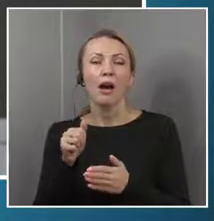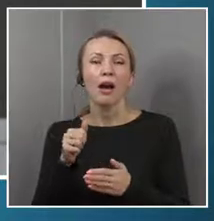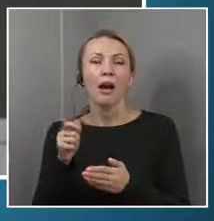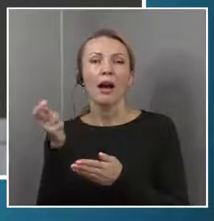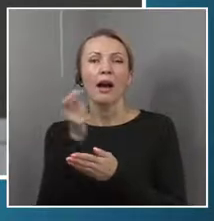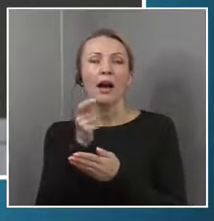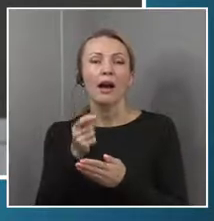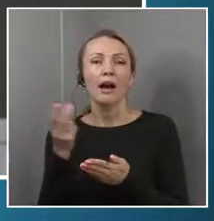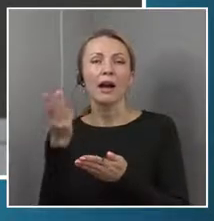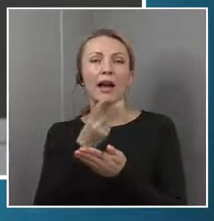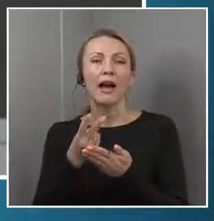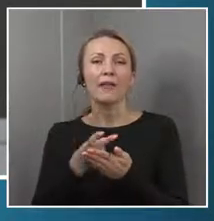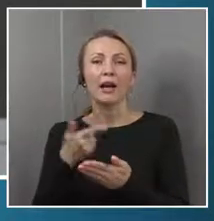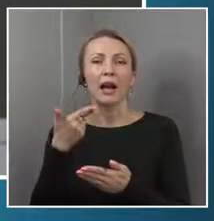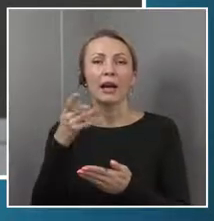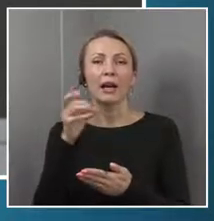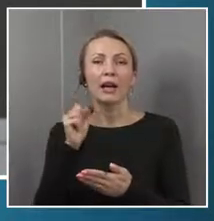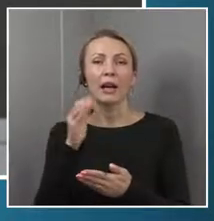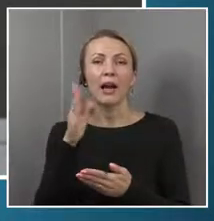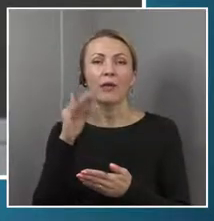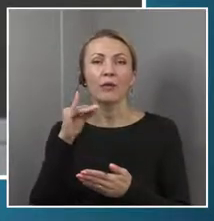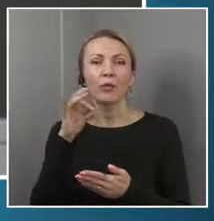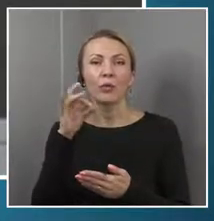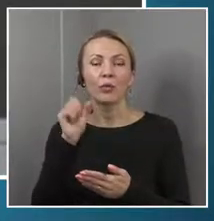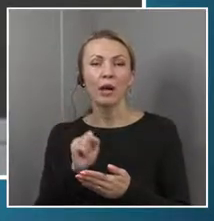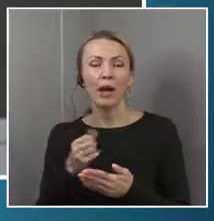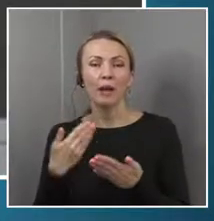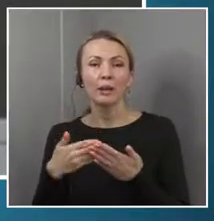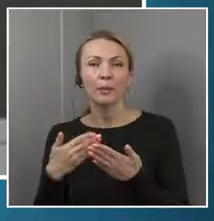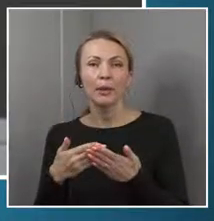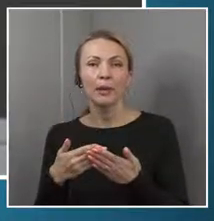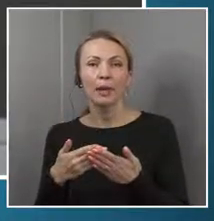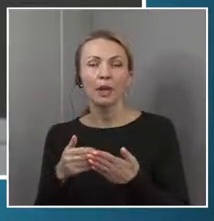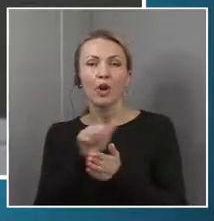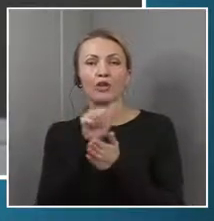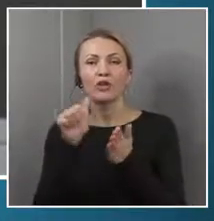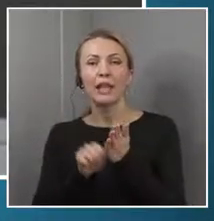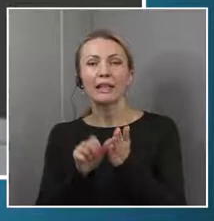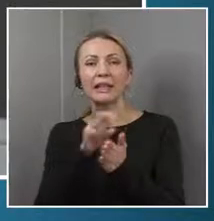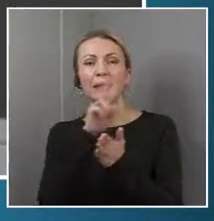the items that are not unique by definition,